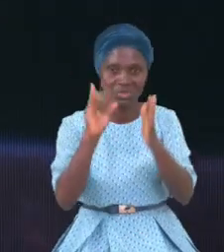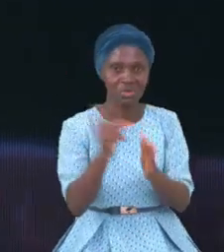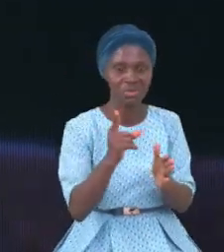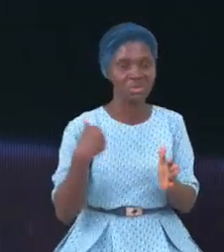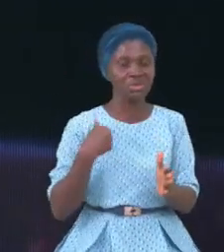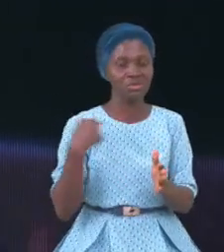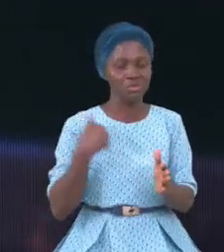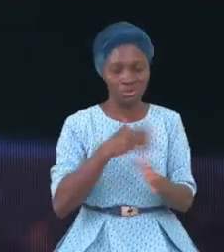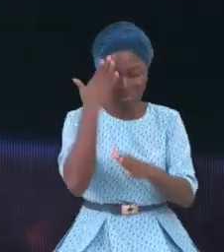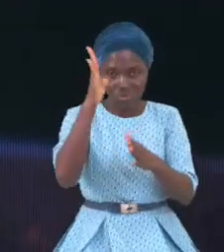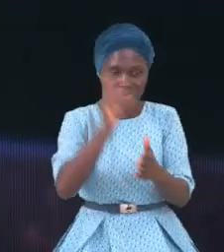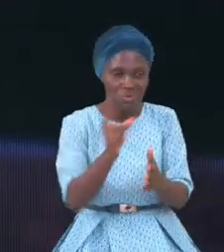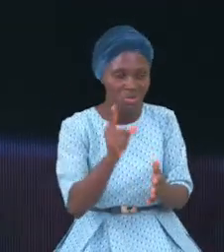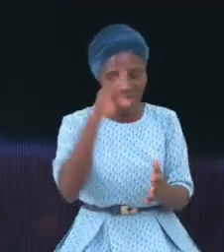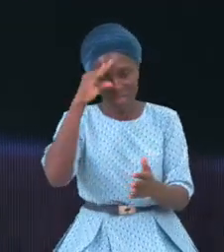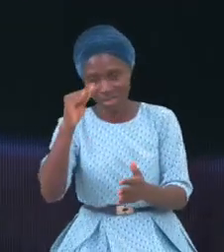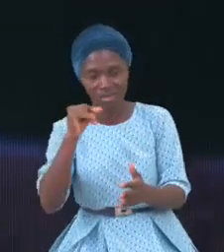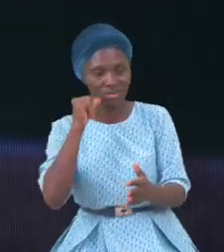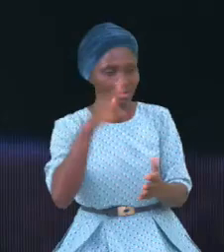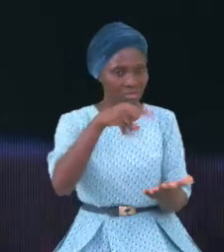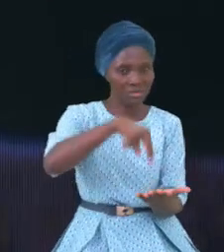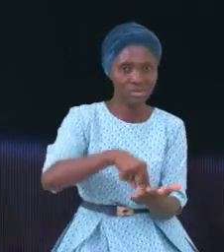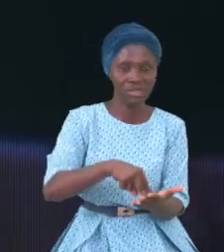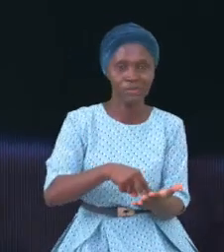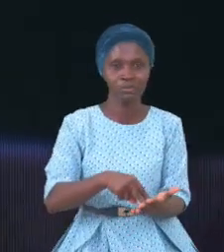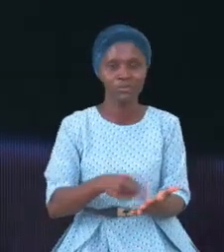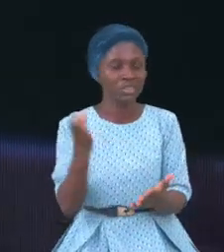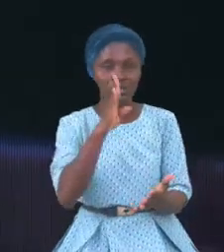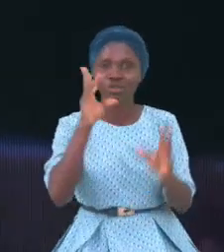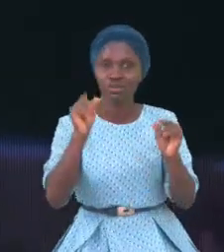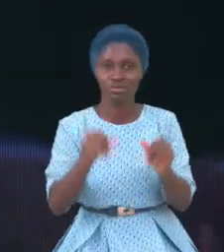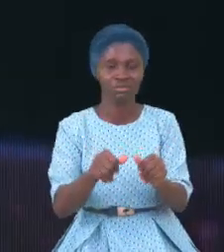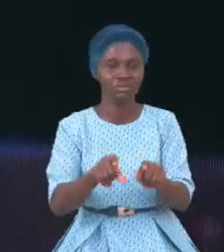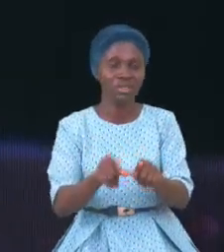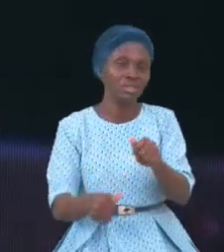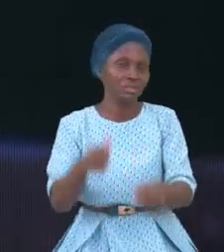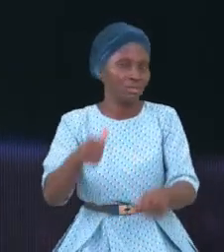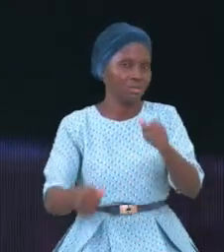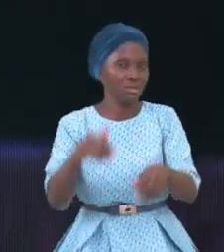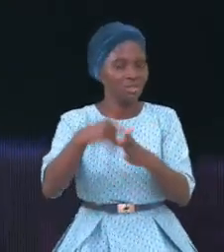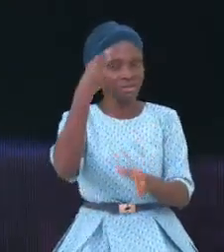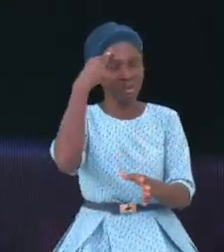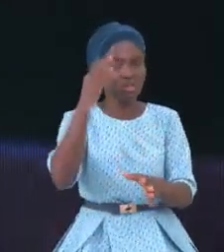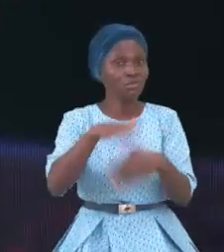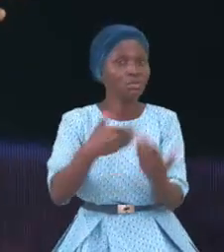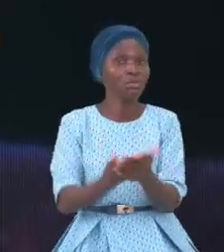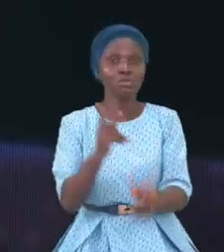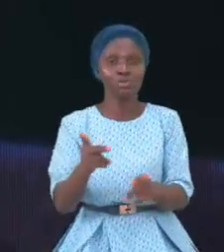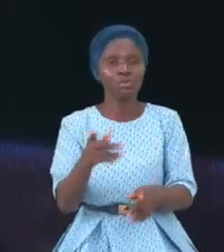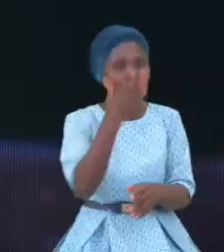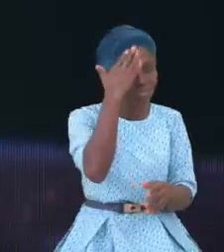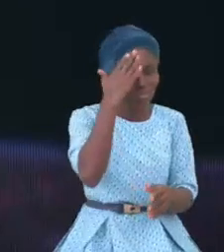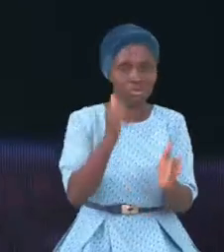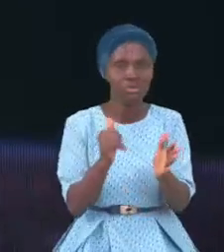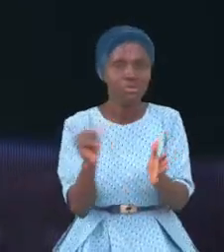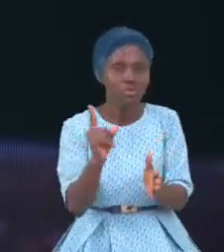where she stands. There was no doubt in the mind of the whole congregation. They knew where Joshua stood.